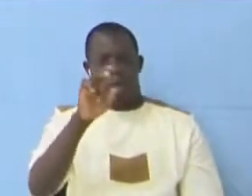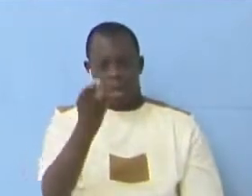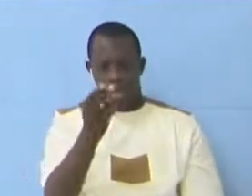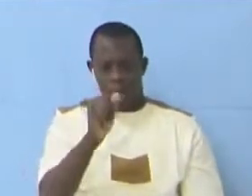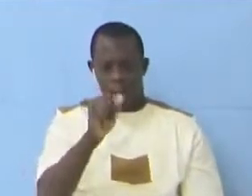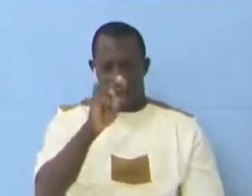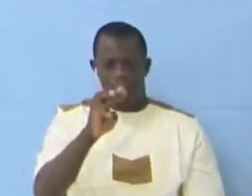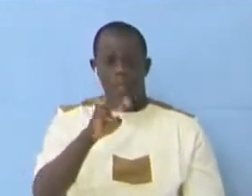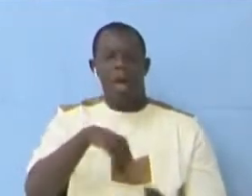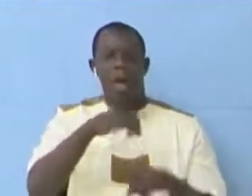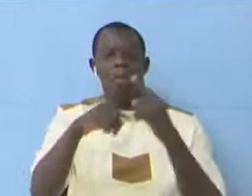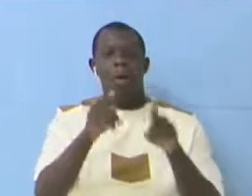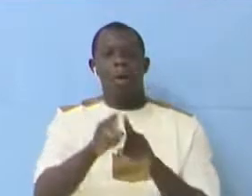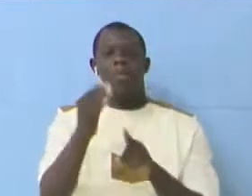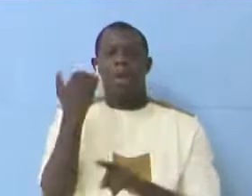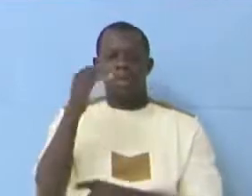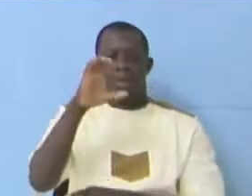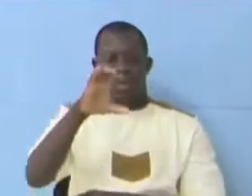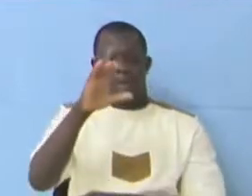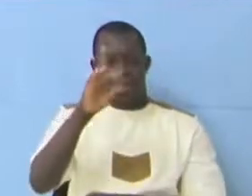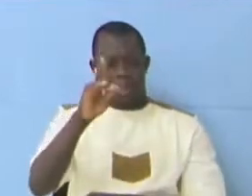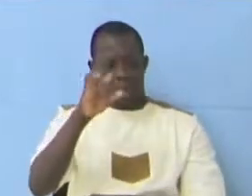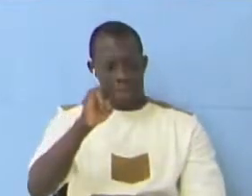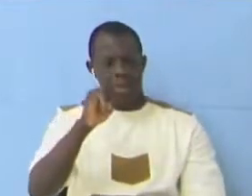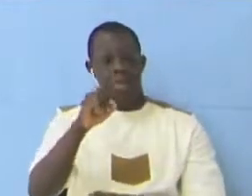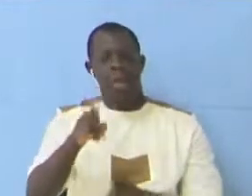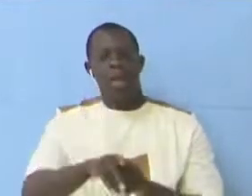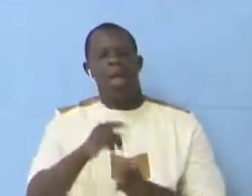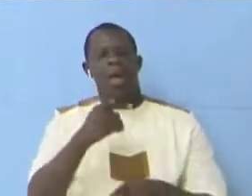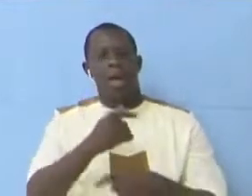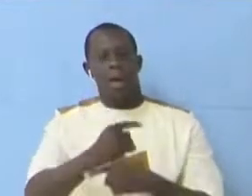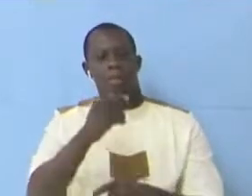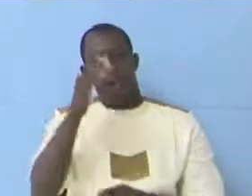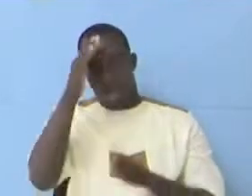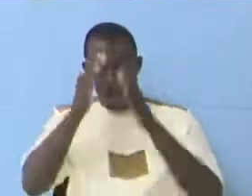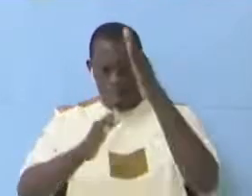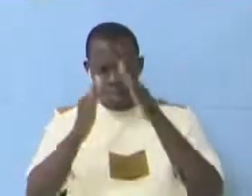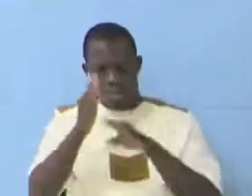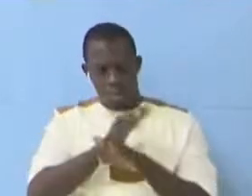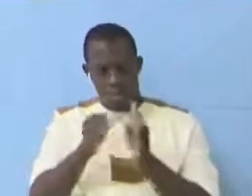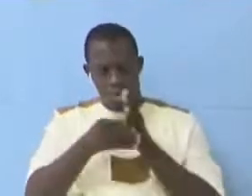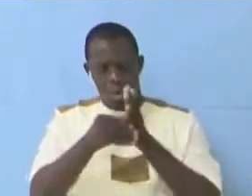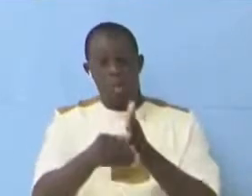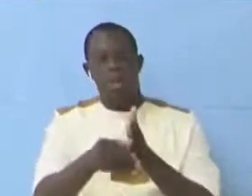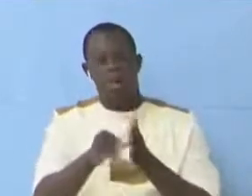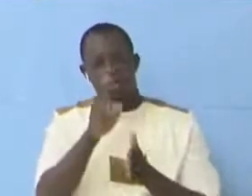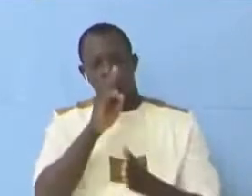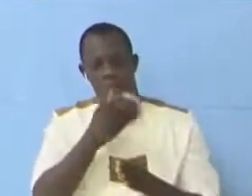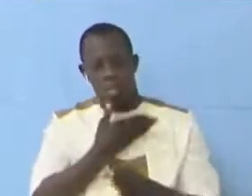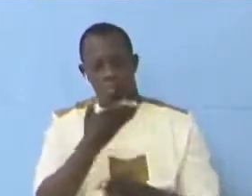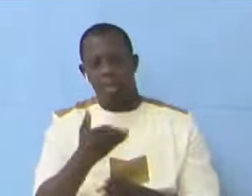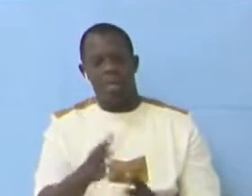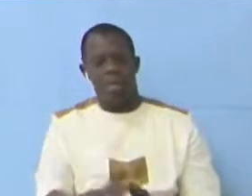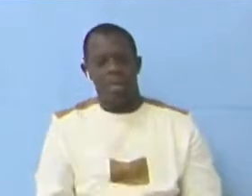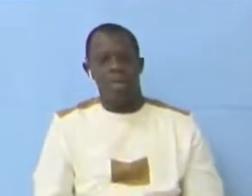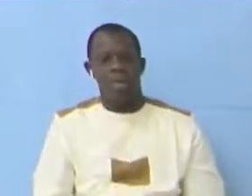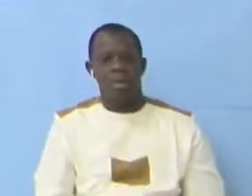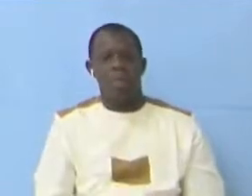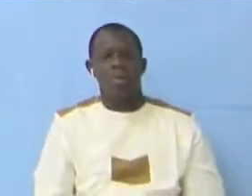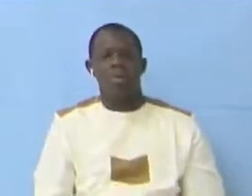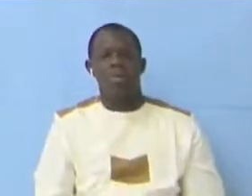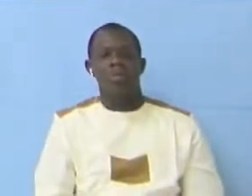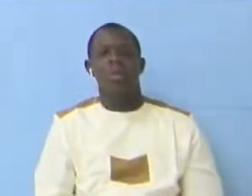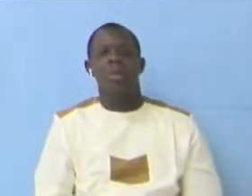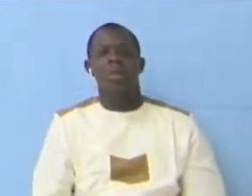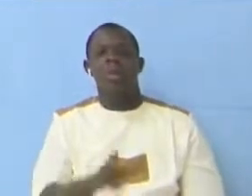Staff. Mbiri Ndur Cham si ki nekkoon si di Chief of Staff. Who came to the naming ceremony